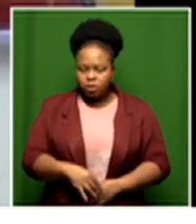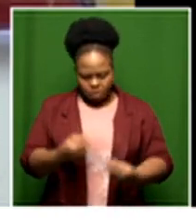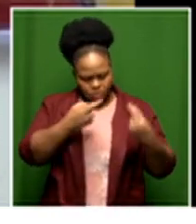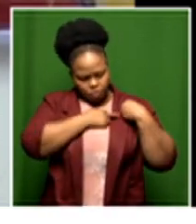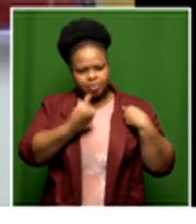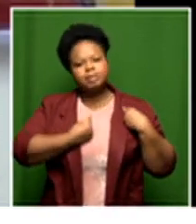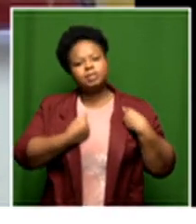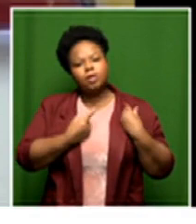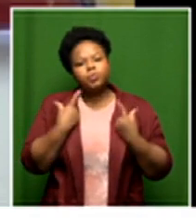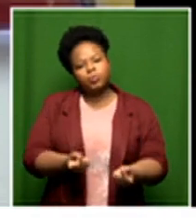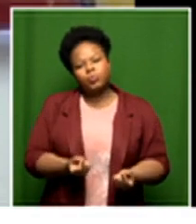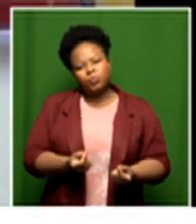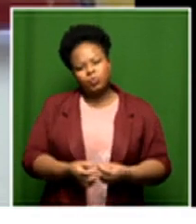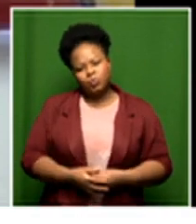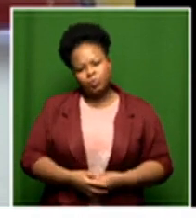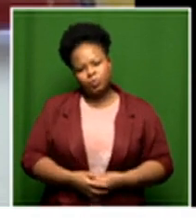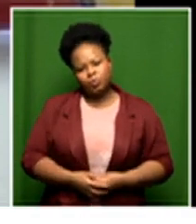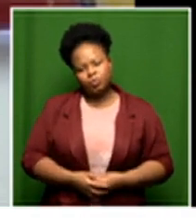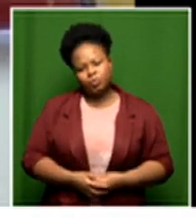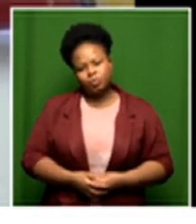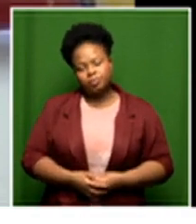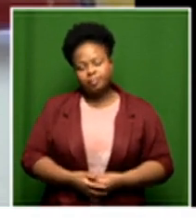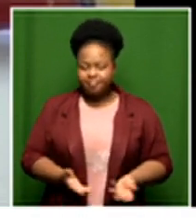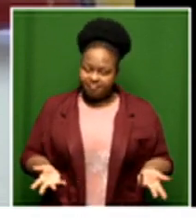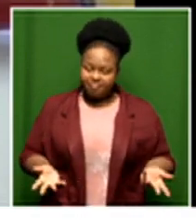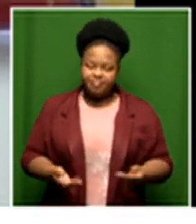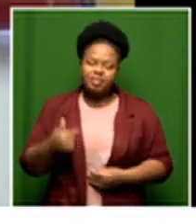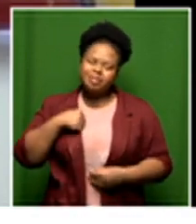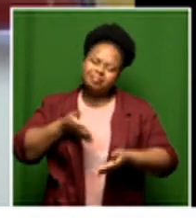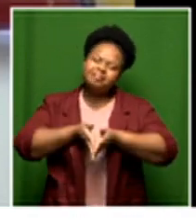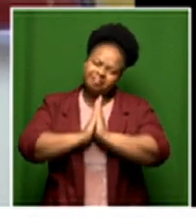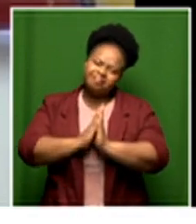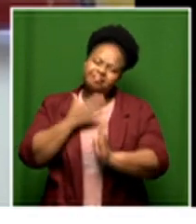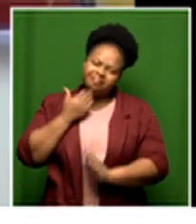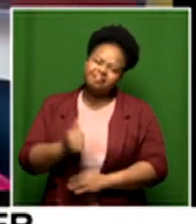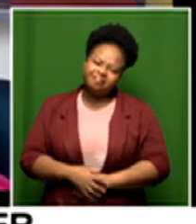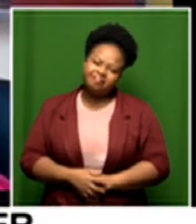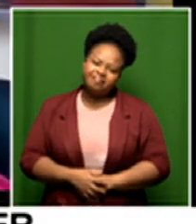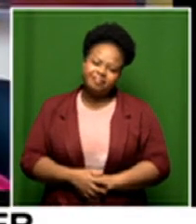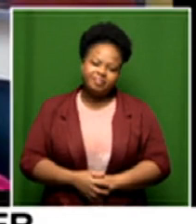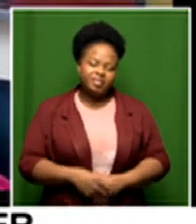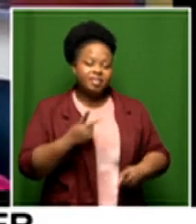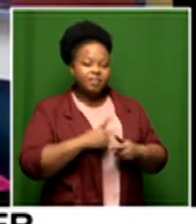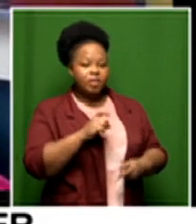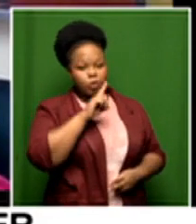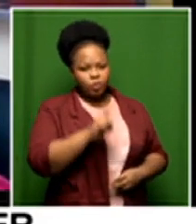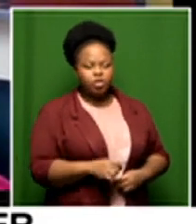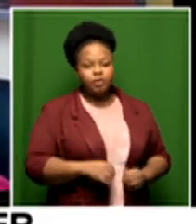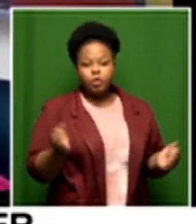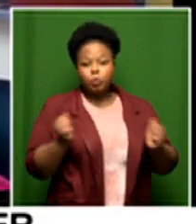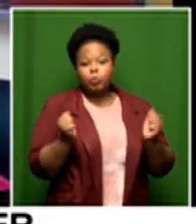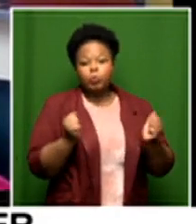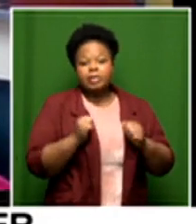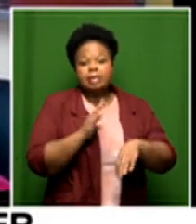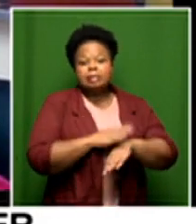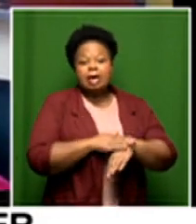your responsibility. And with that, my plea. And just a final question about the winter season coming